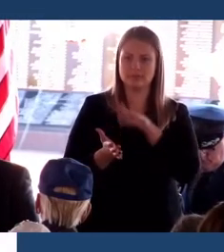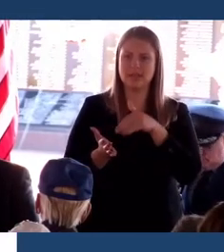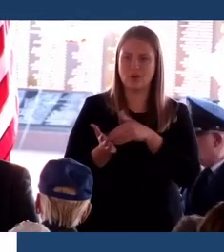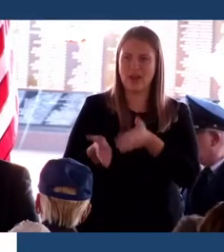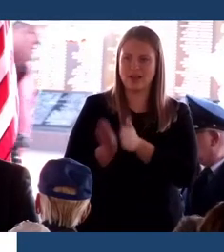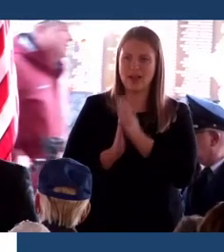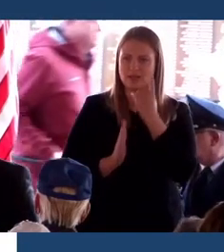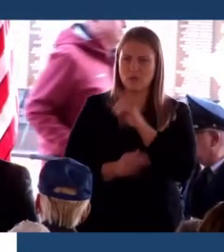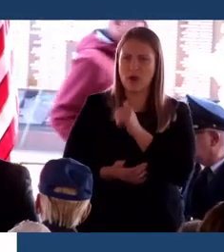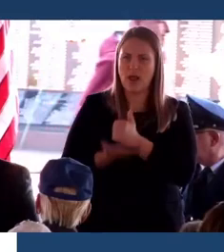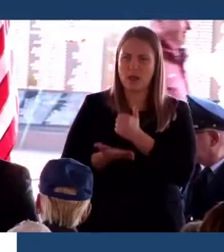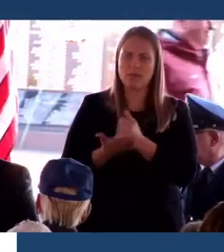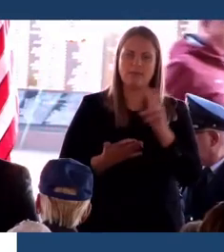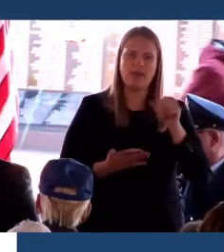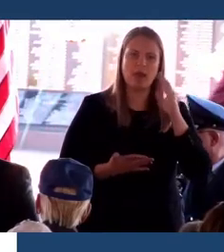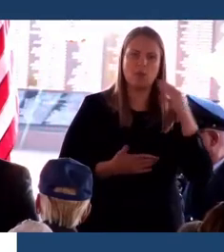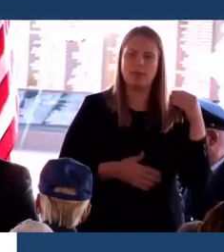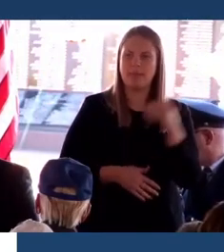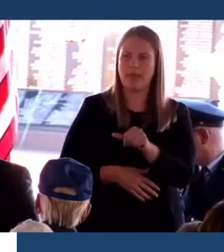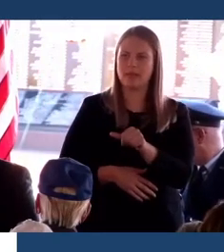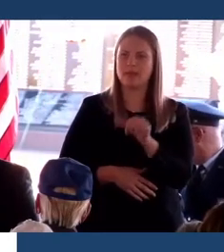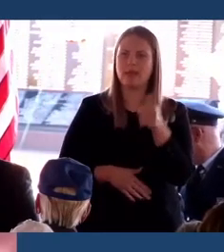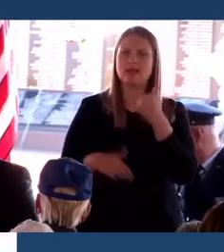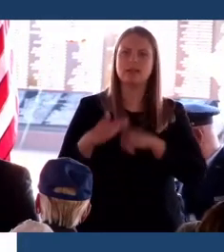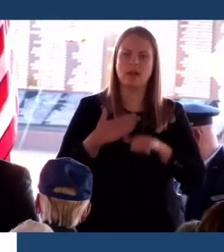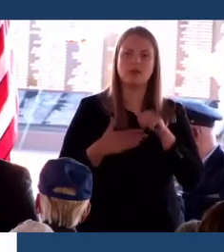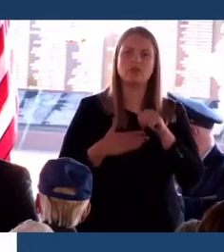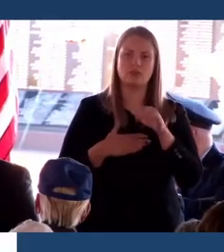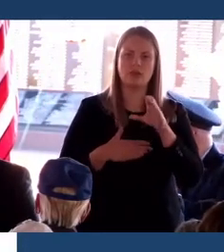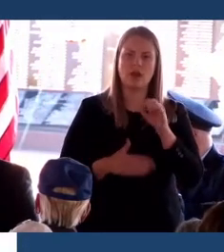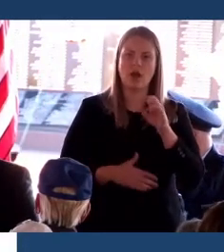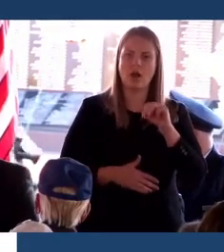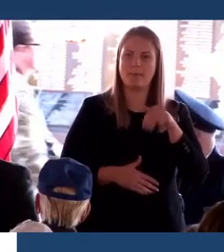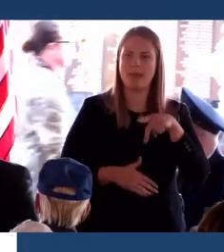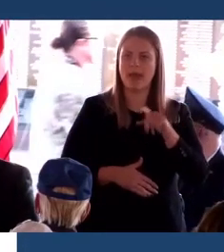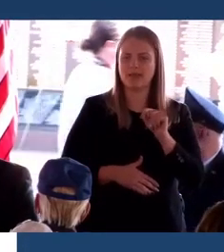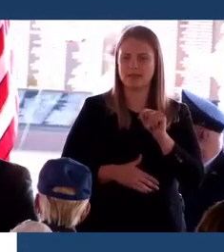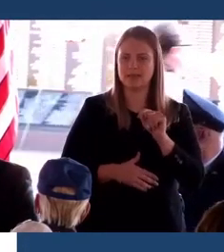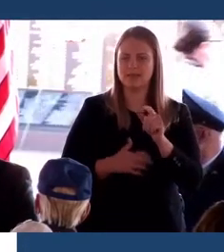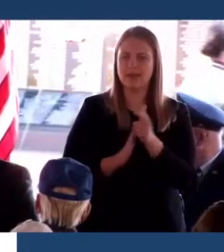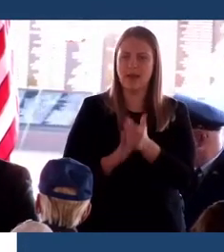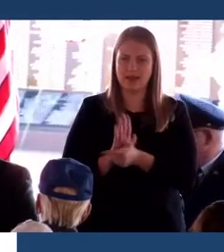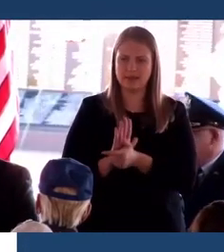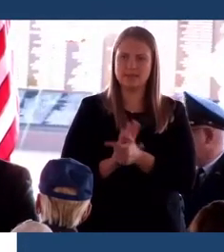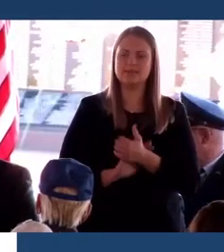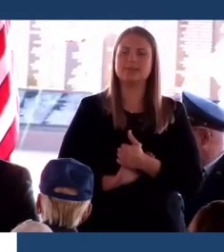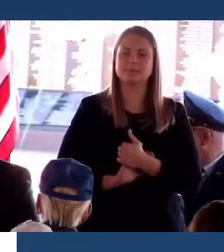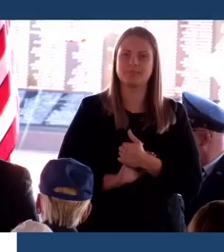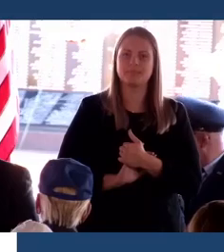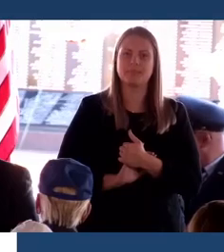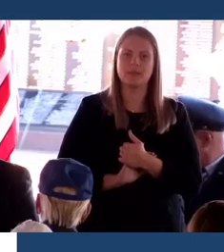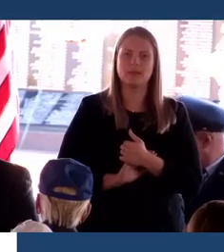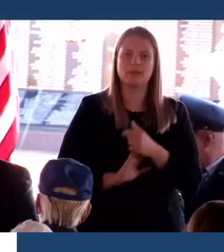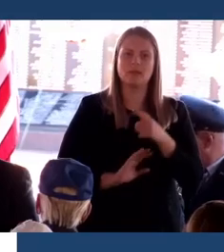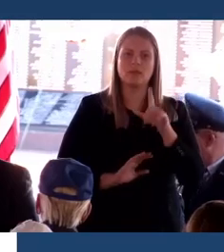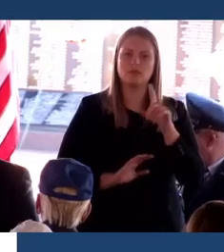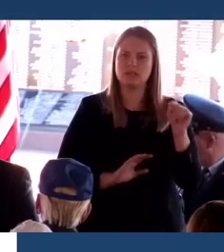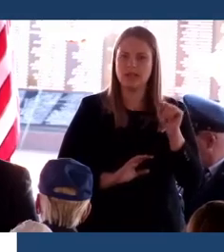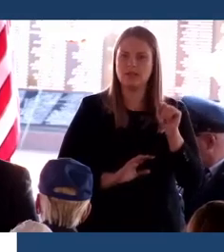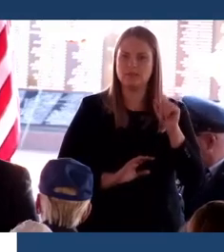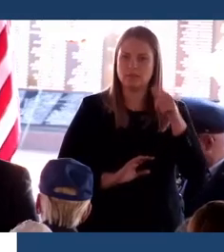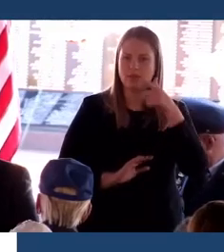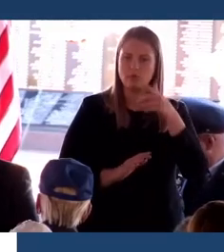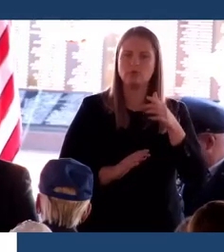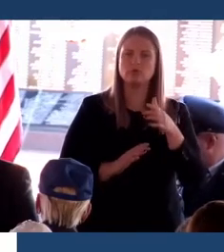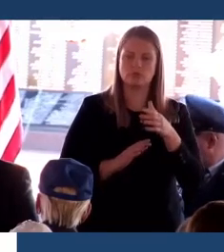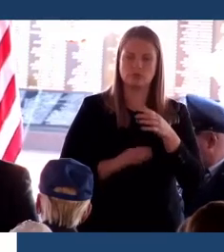Act, which ties into the governor's challenge, which is a great thing. The Lieutenant Governor's office is heading up. That team